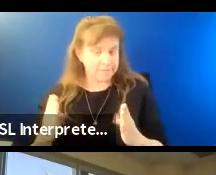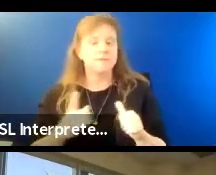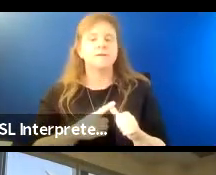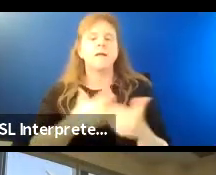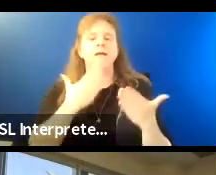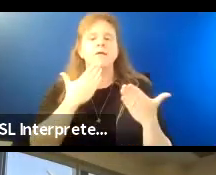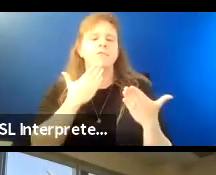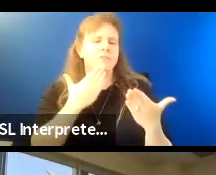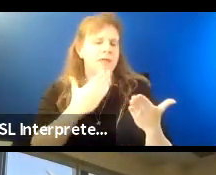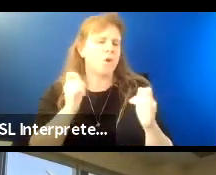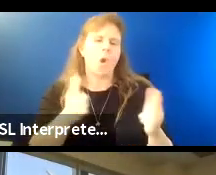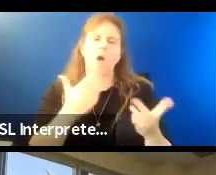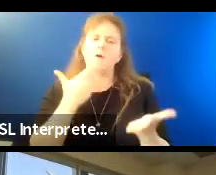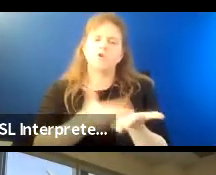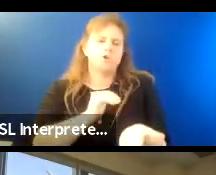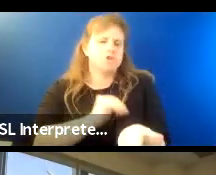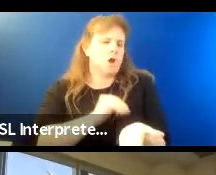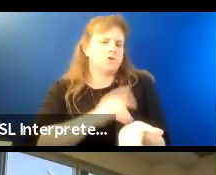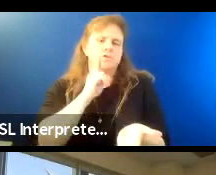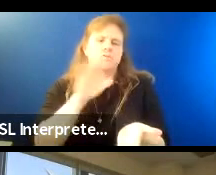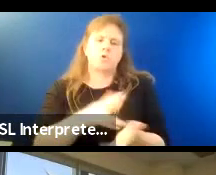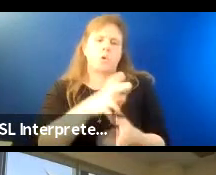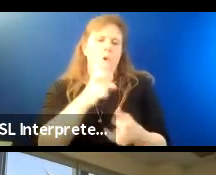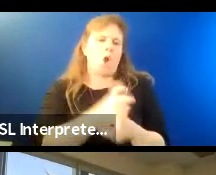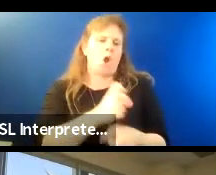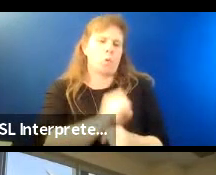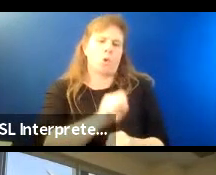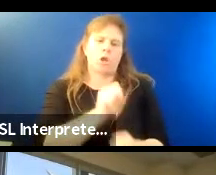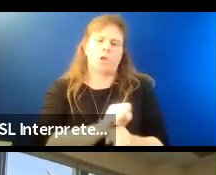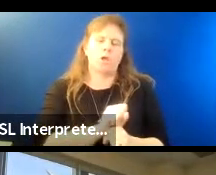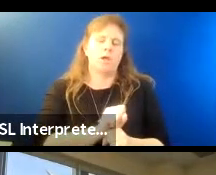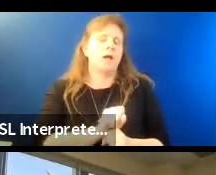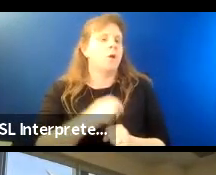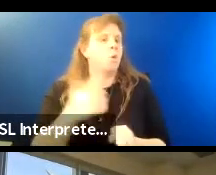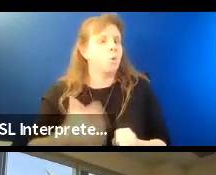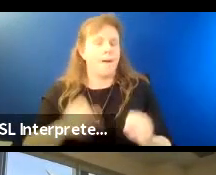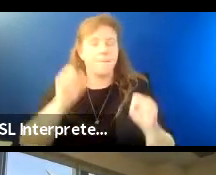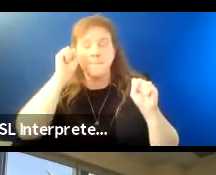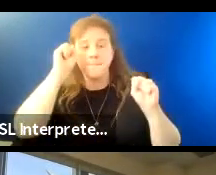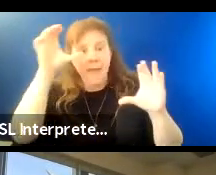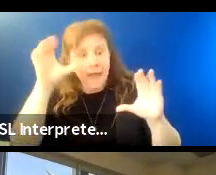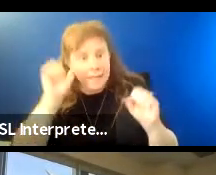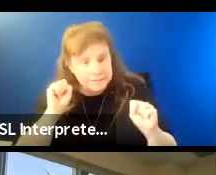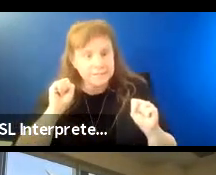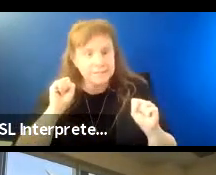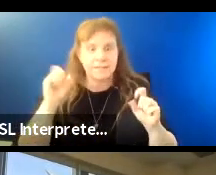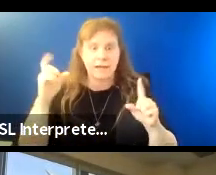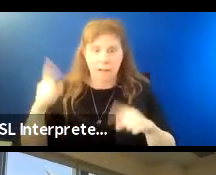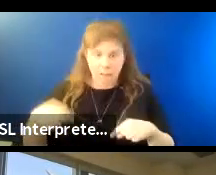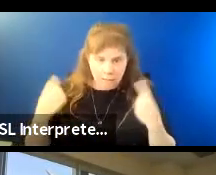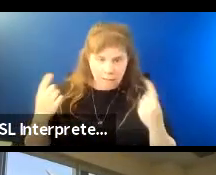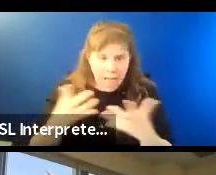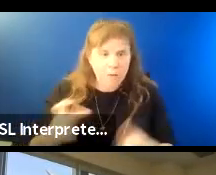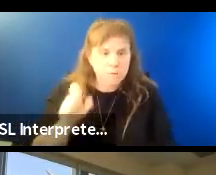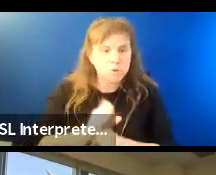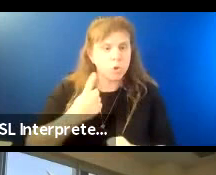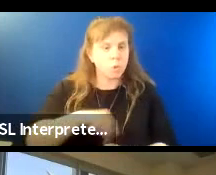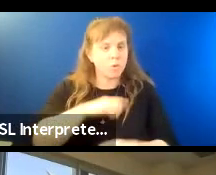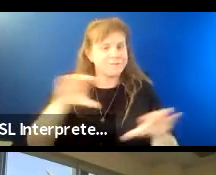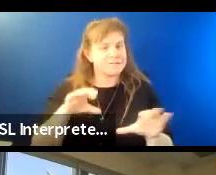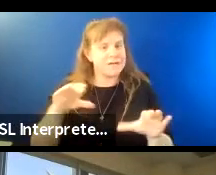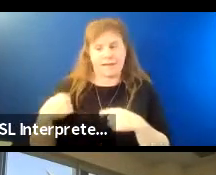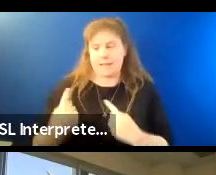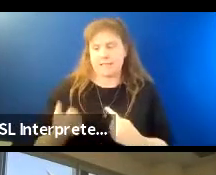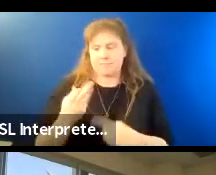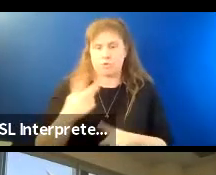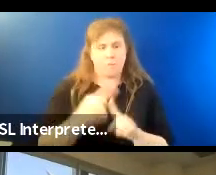good doctors for all of your hard work. It's amazing how far we've come in just a few months. It's really incredible. I know everyone